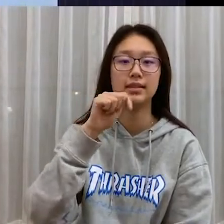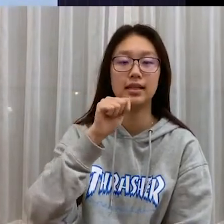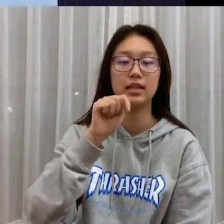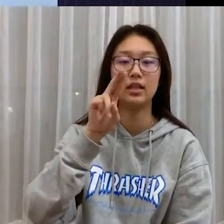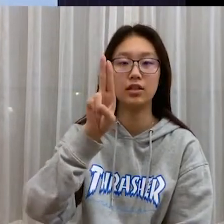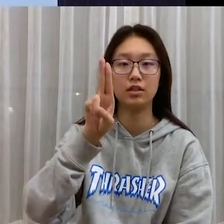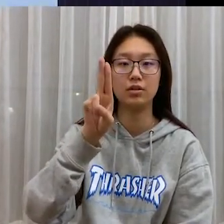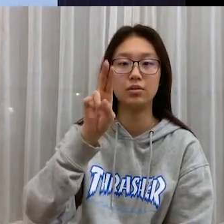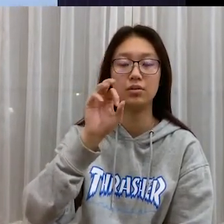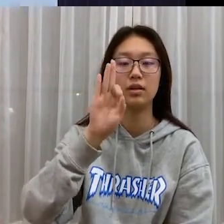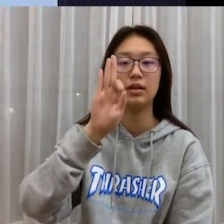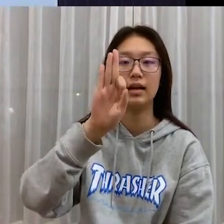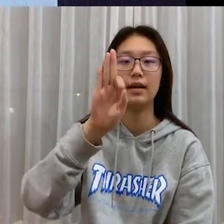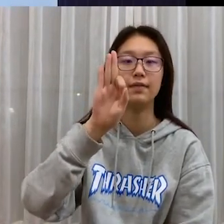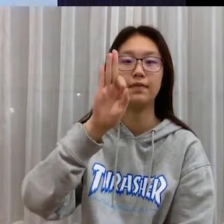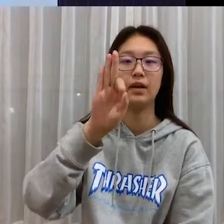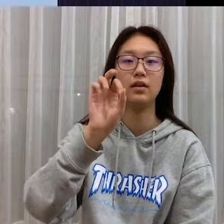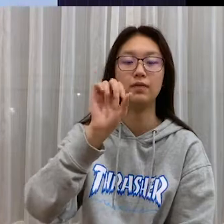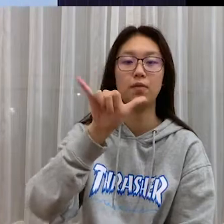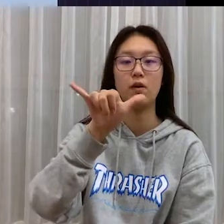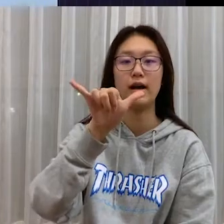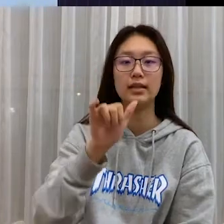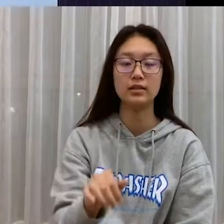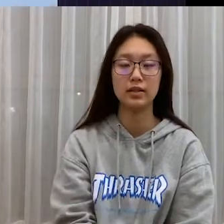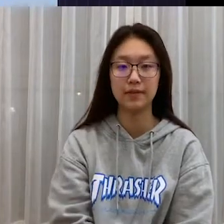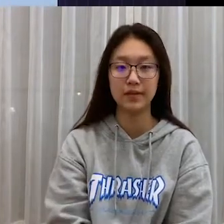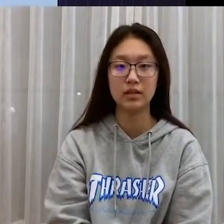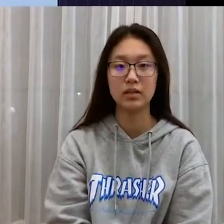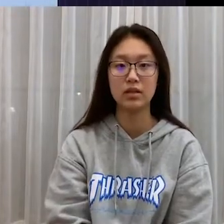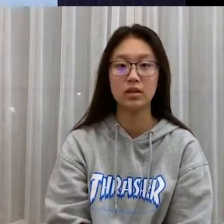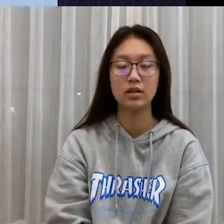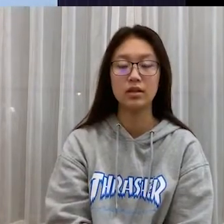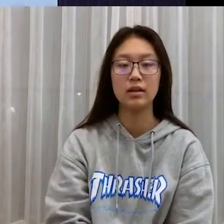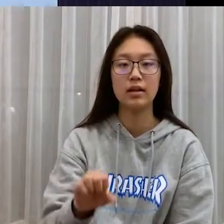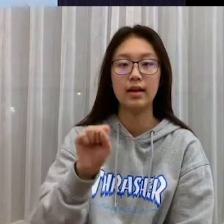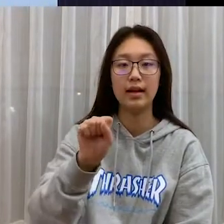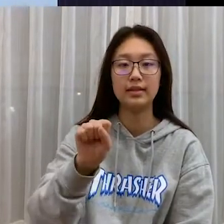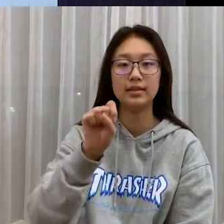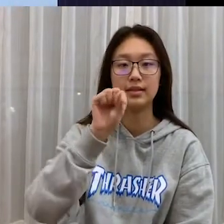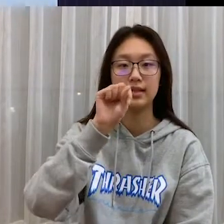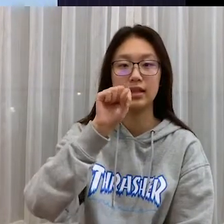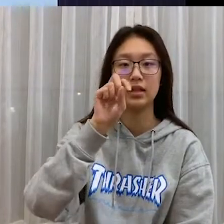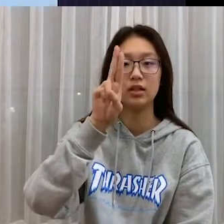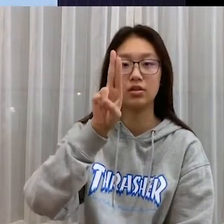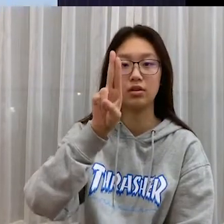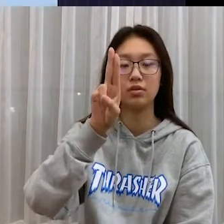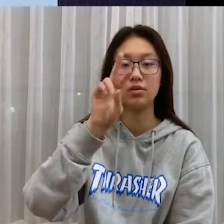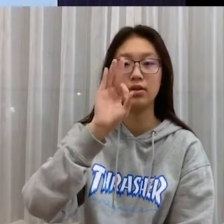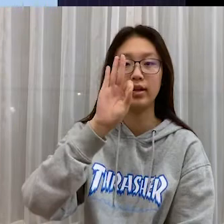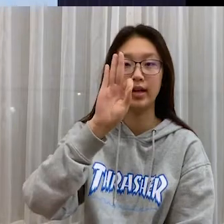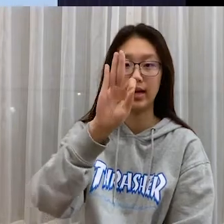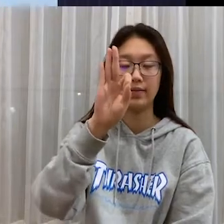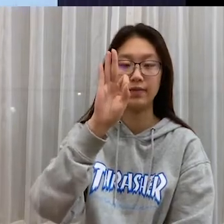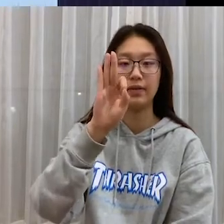an adjective or a verb. As an adjective, it means stuffy, like as in the room is stuffy, the air is stuffy.